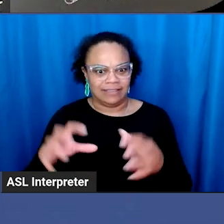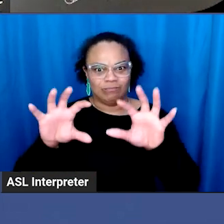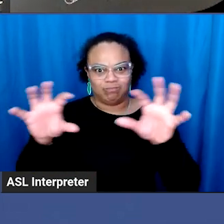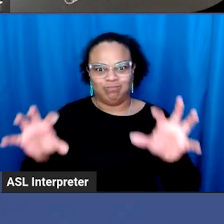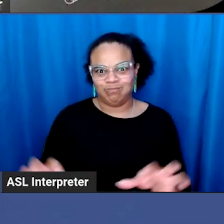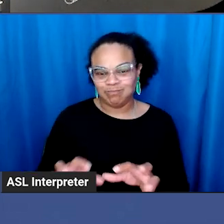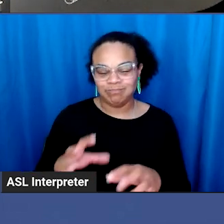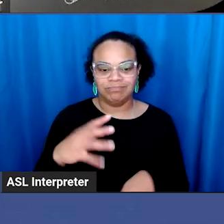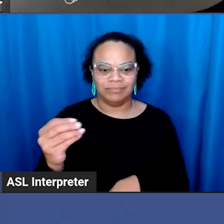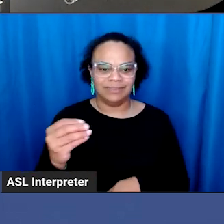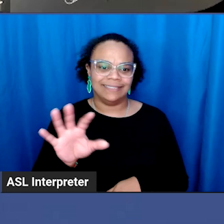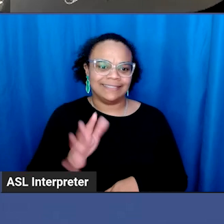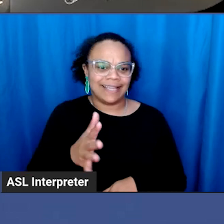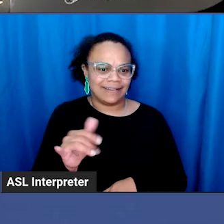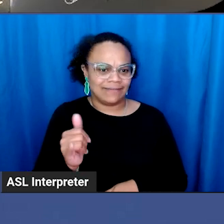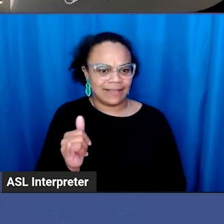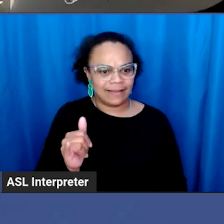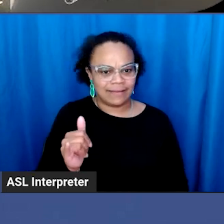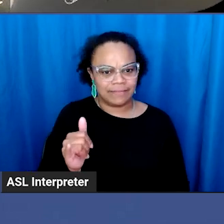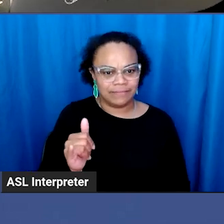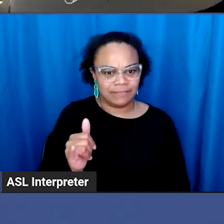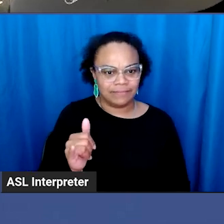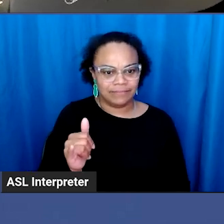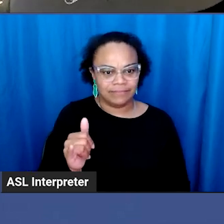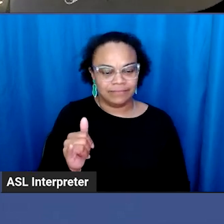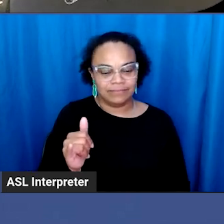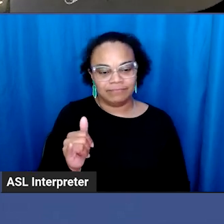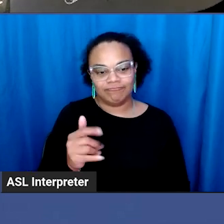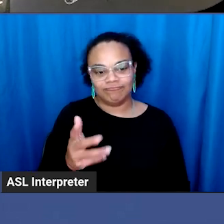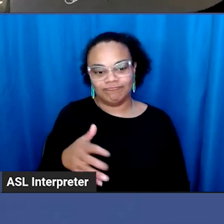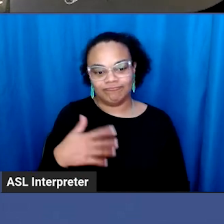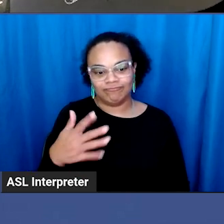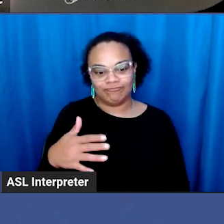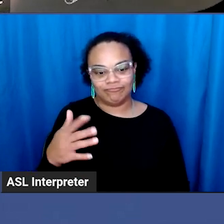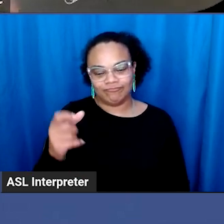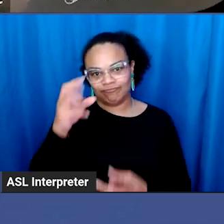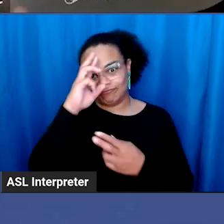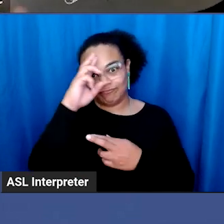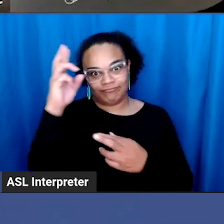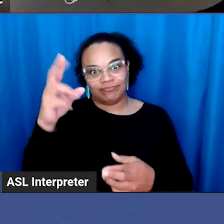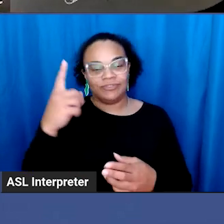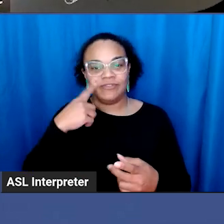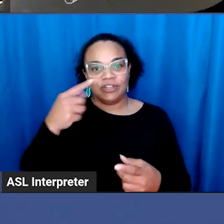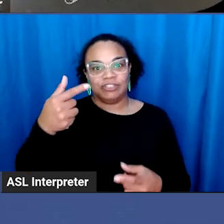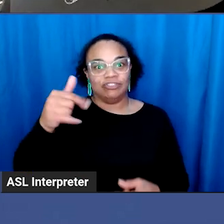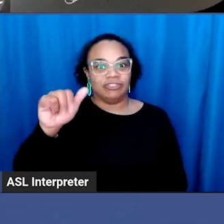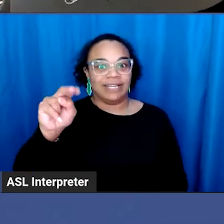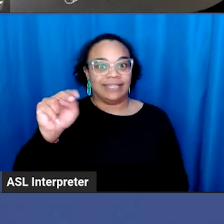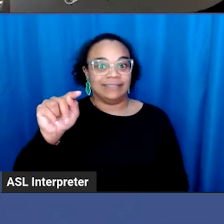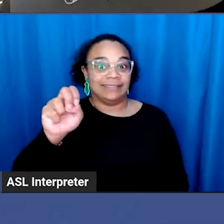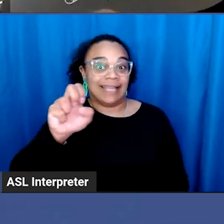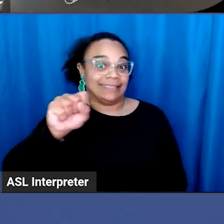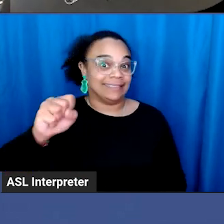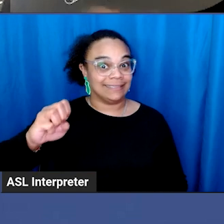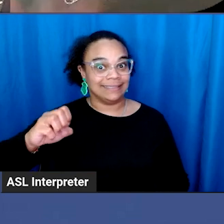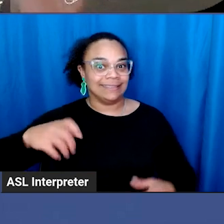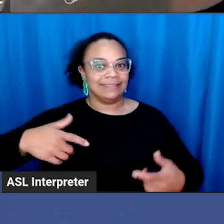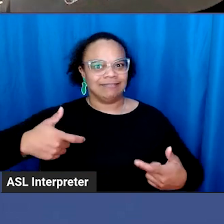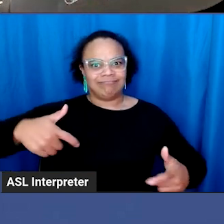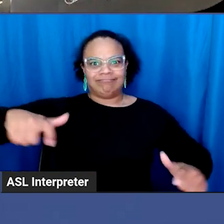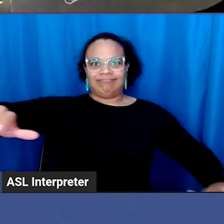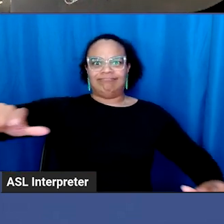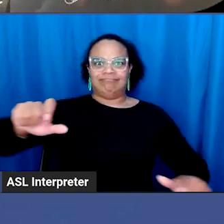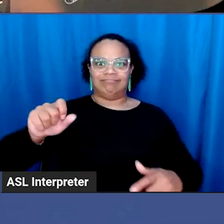And it's just kind of a like ode to the giantess, like the little,